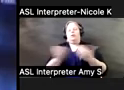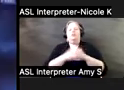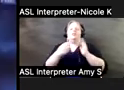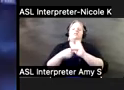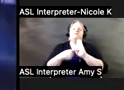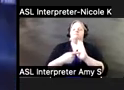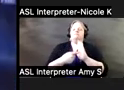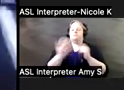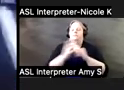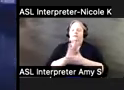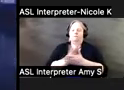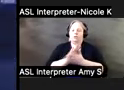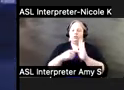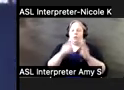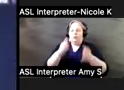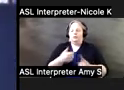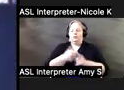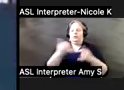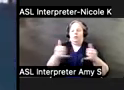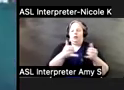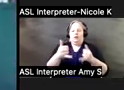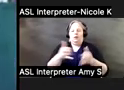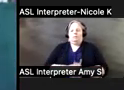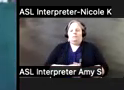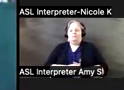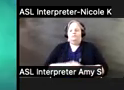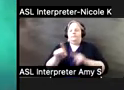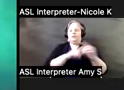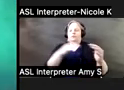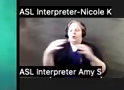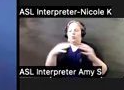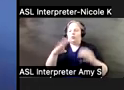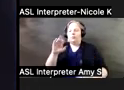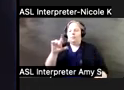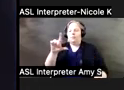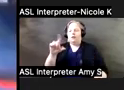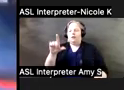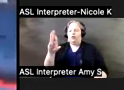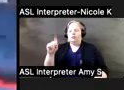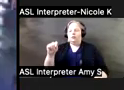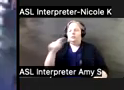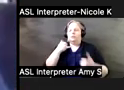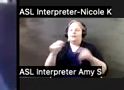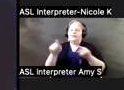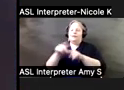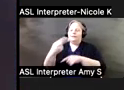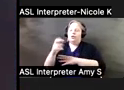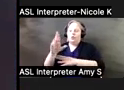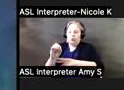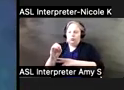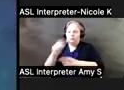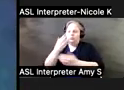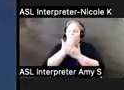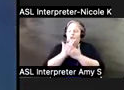someone playing Star Wars Battlefront. They're playing as a hero, and this is a great way for them to get used to